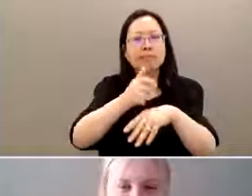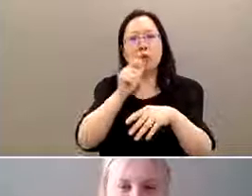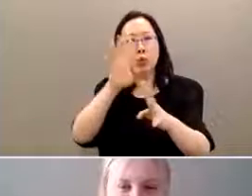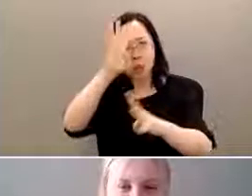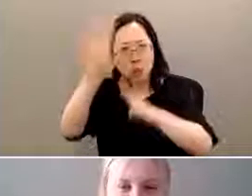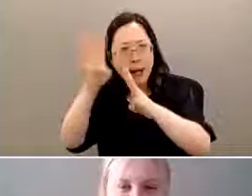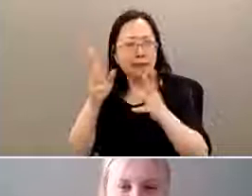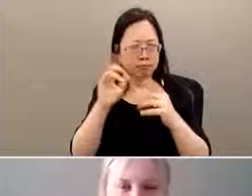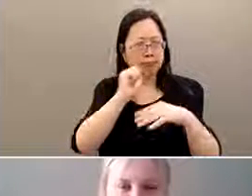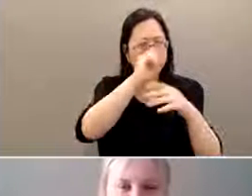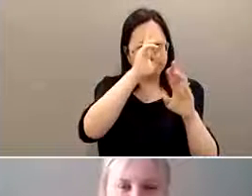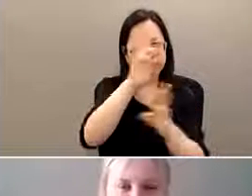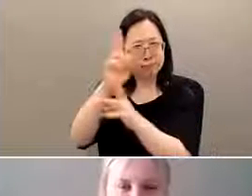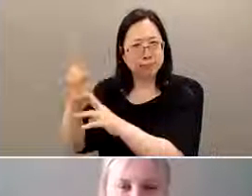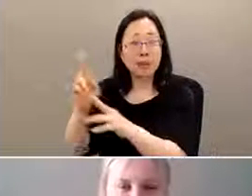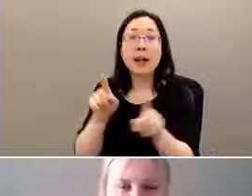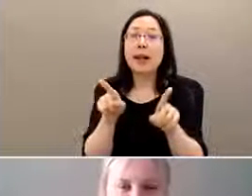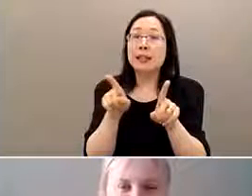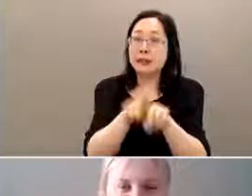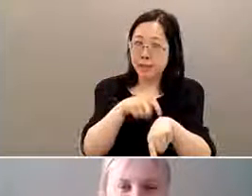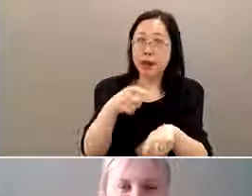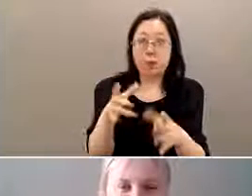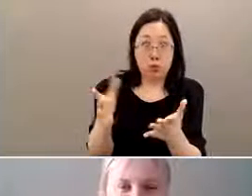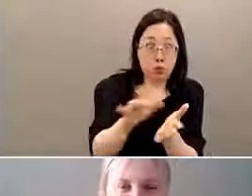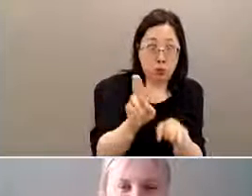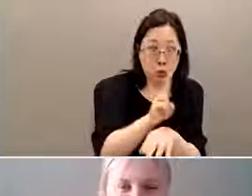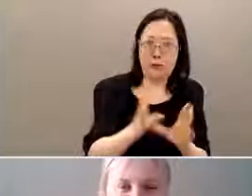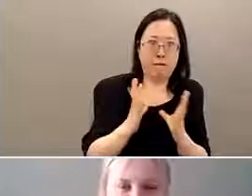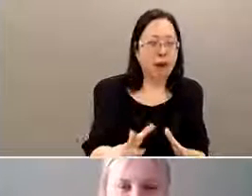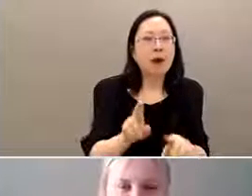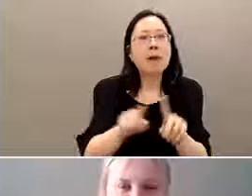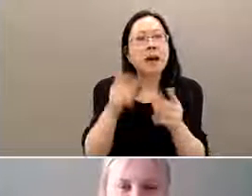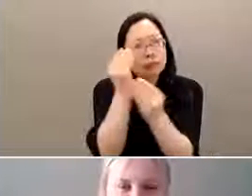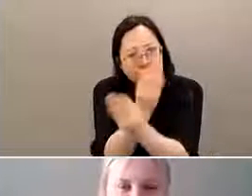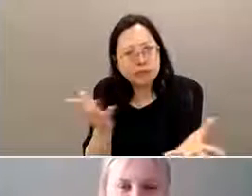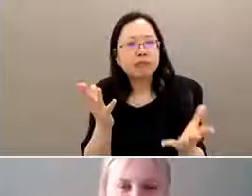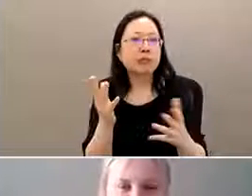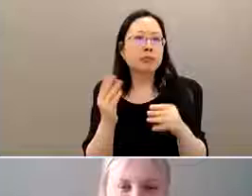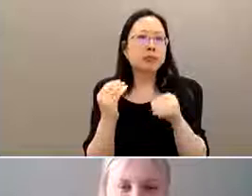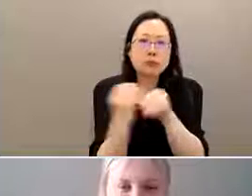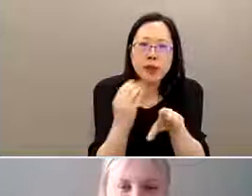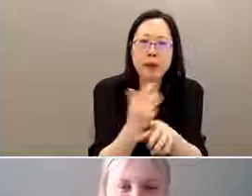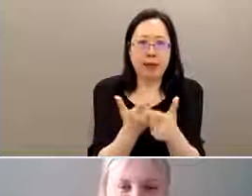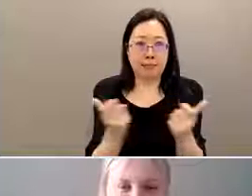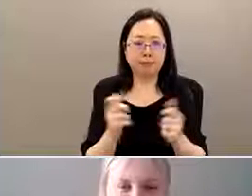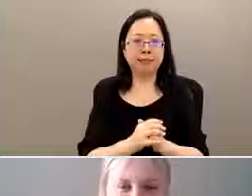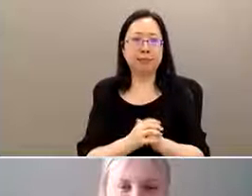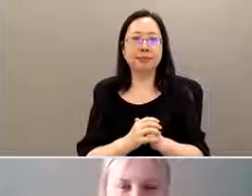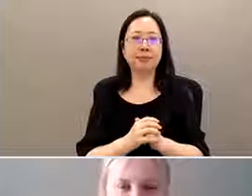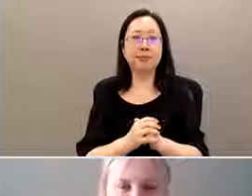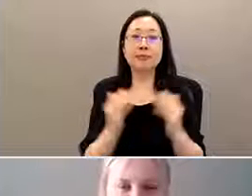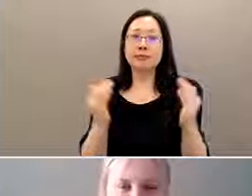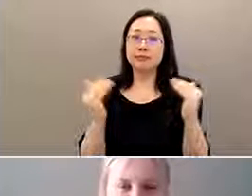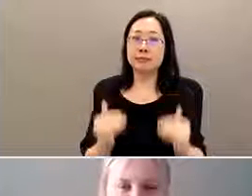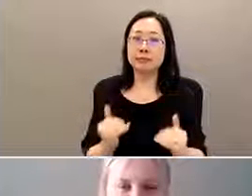us know how you're doing so that it can be available for other people as well. So another thing that people can think about